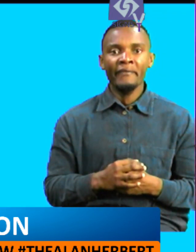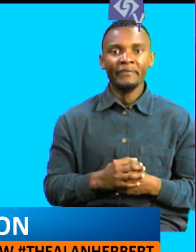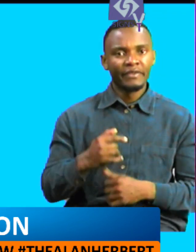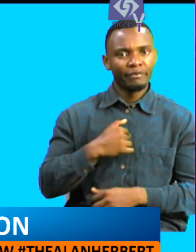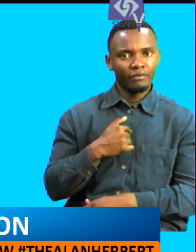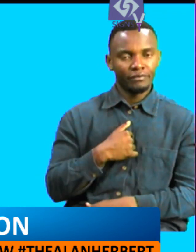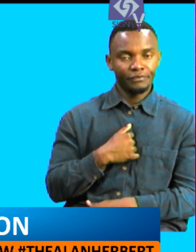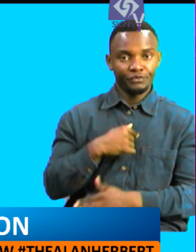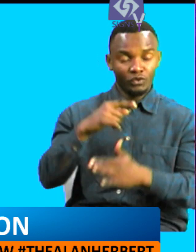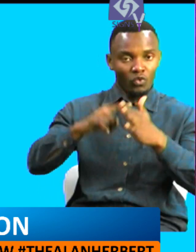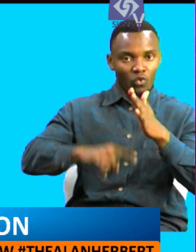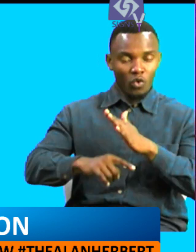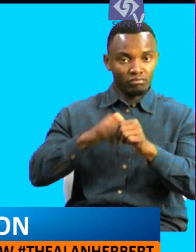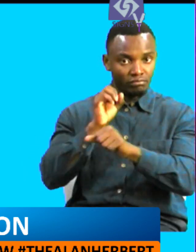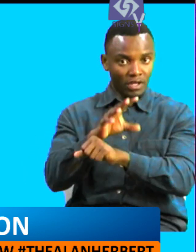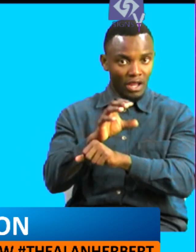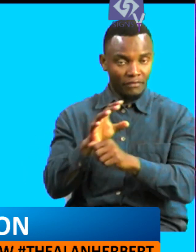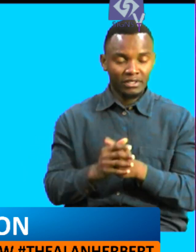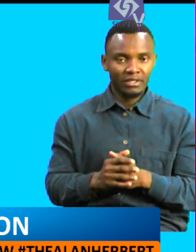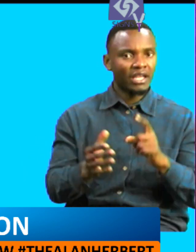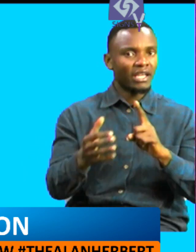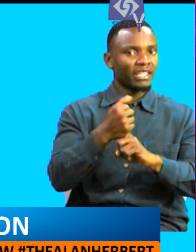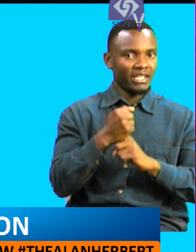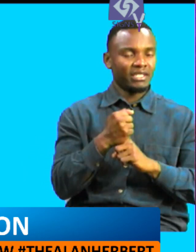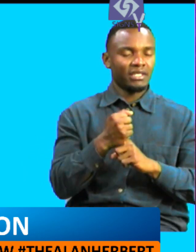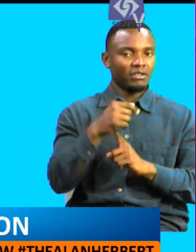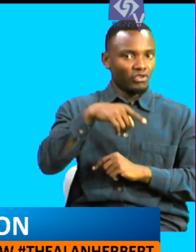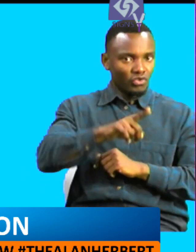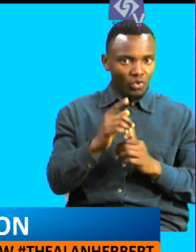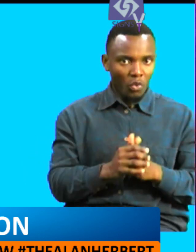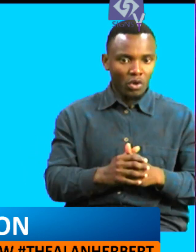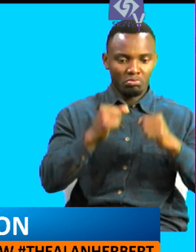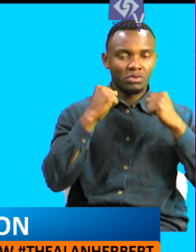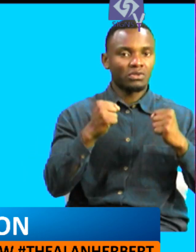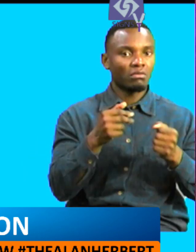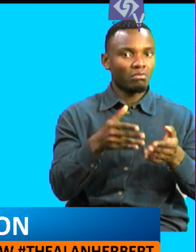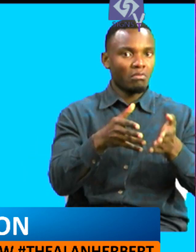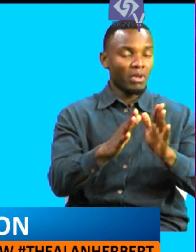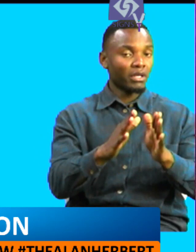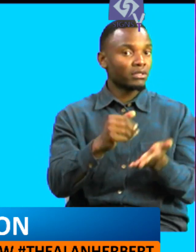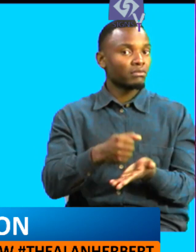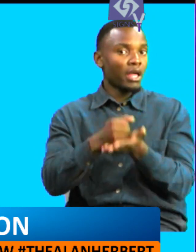finding your resilience mechanism, and this can be aided also by going to